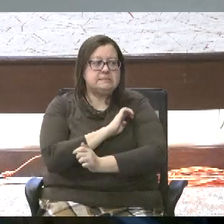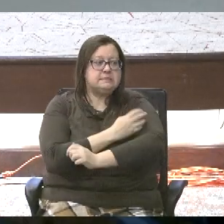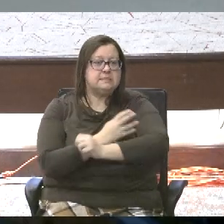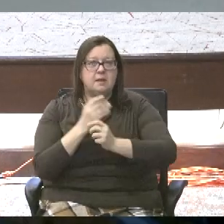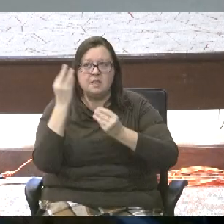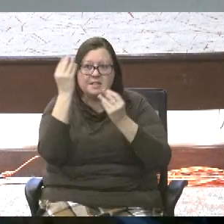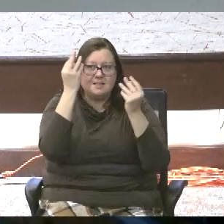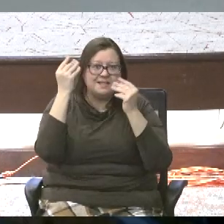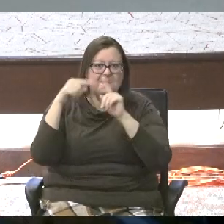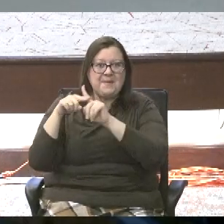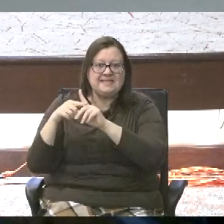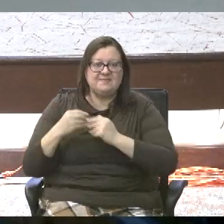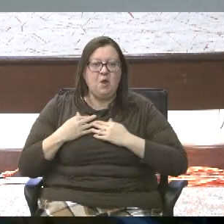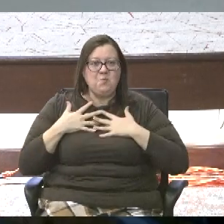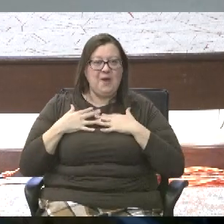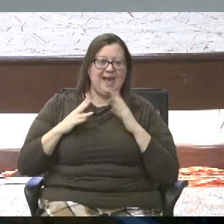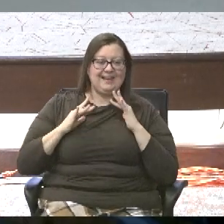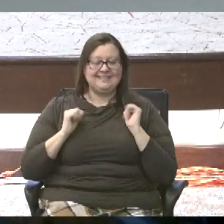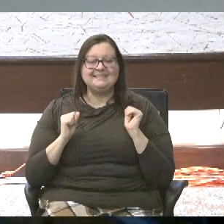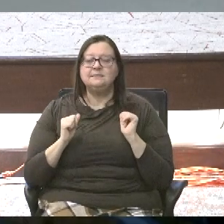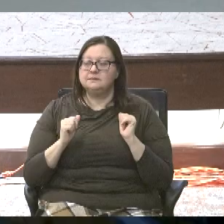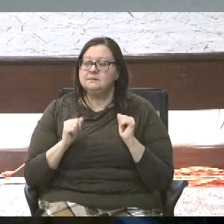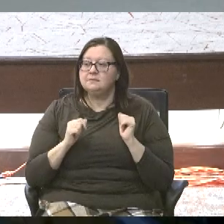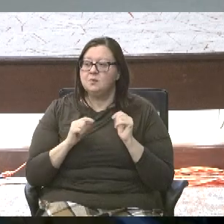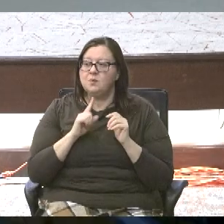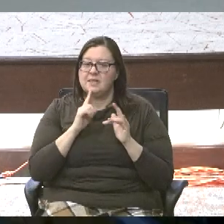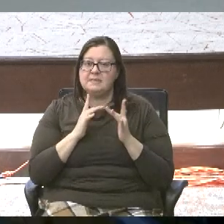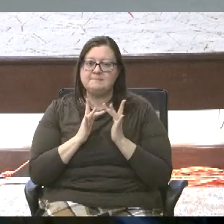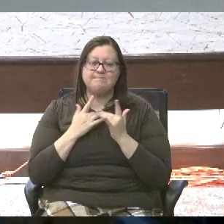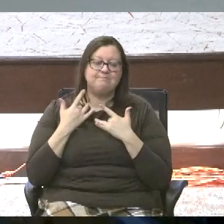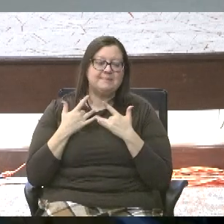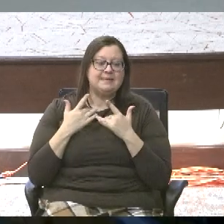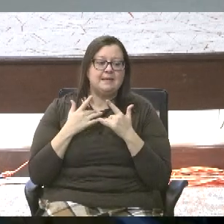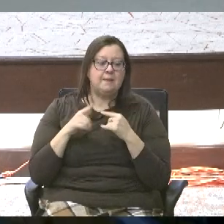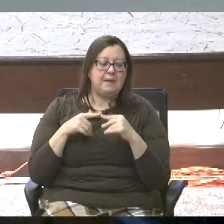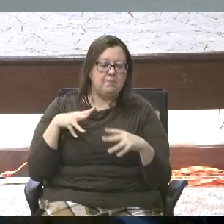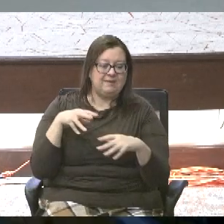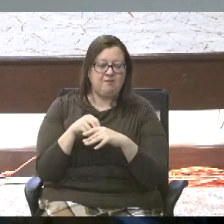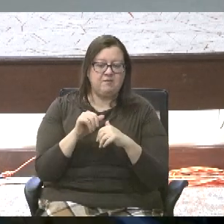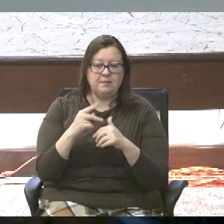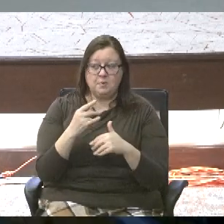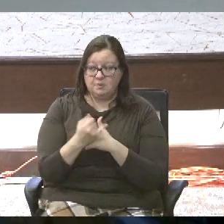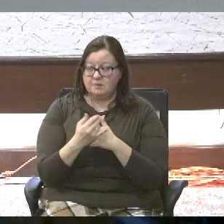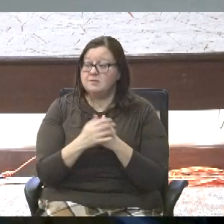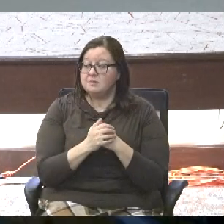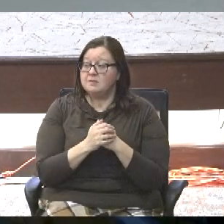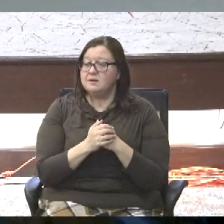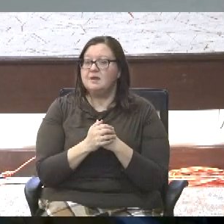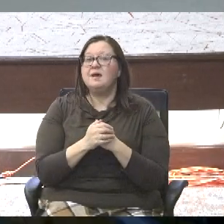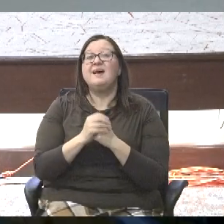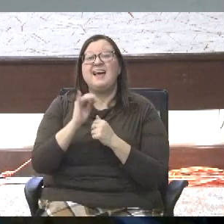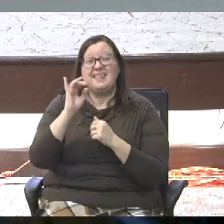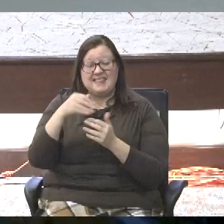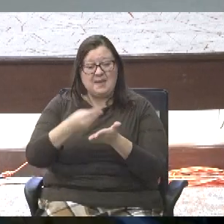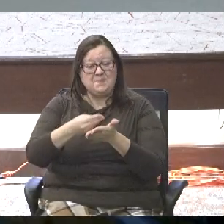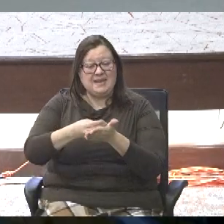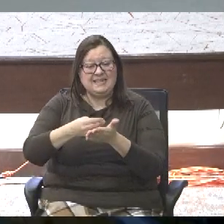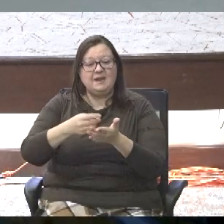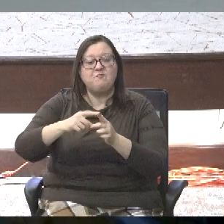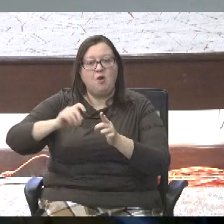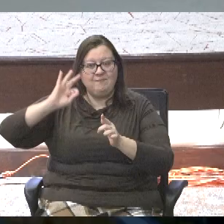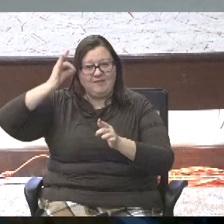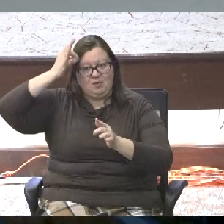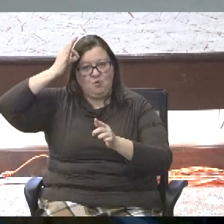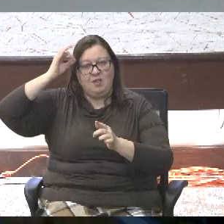thoughts there. And everybody wanted to get involved, everybody excited about the project. It's a federally funded project, it's part of the